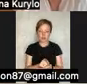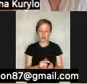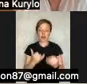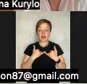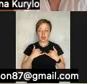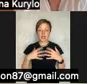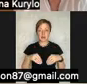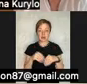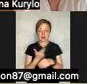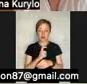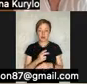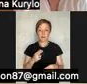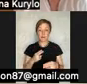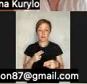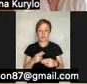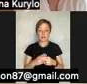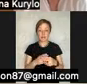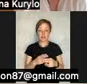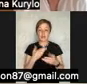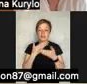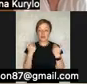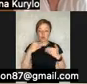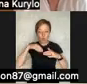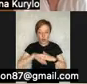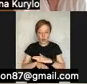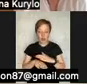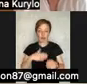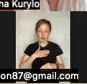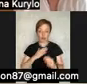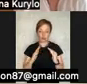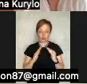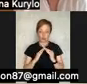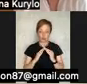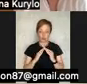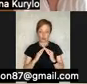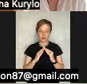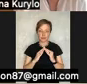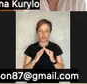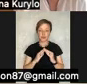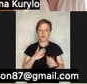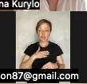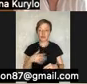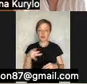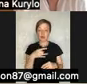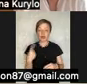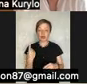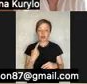unwillingness for fulfilling their duties. For our family, the major obstacle and barrier was